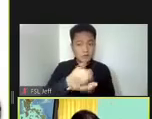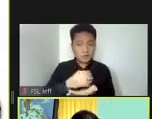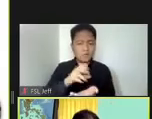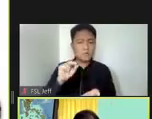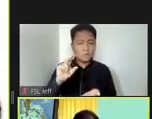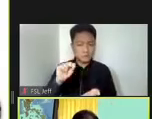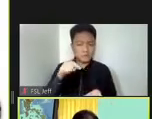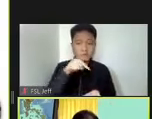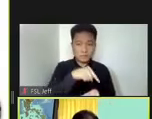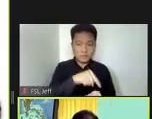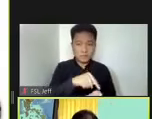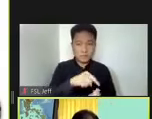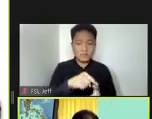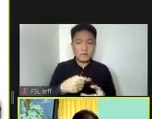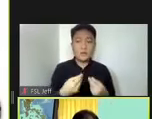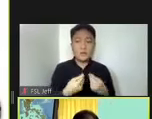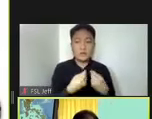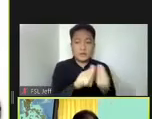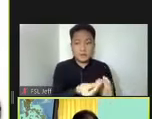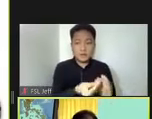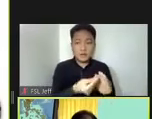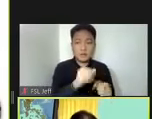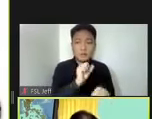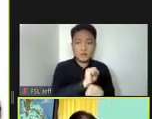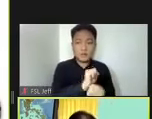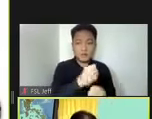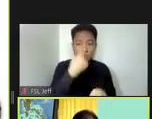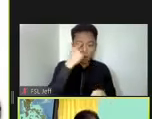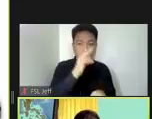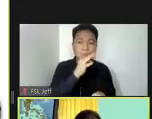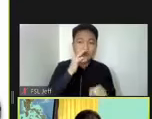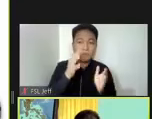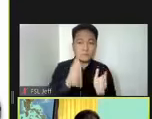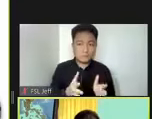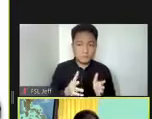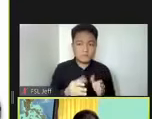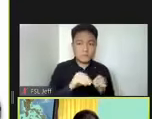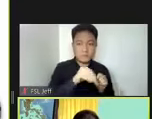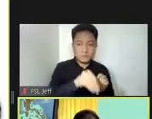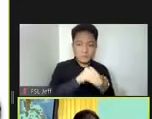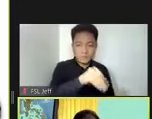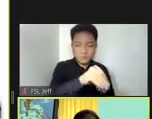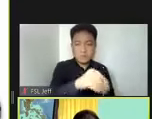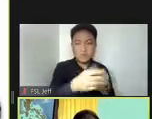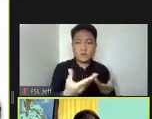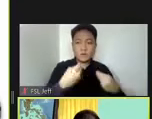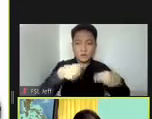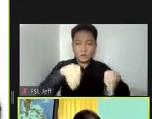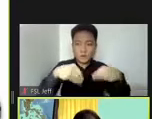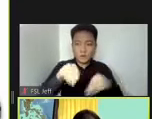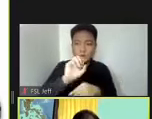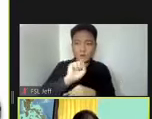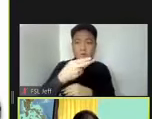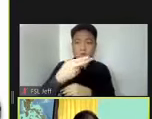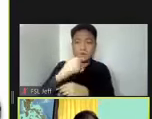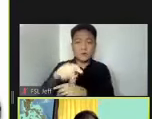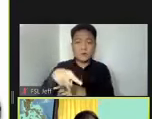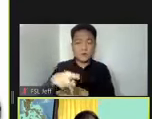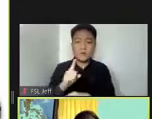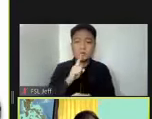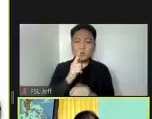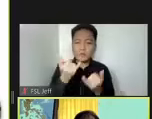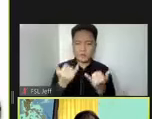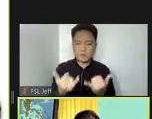a Penagos coffee pulper, which uses 80% less water than the traditional pulping machine.